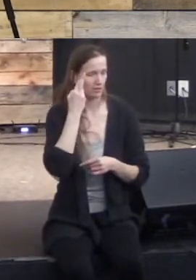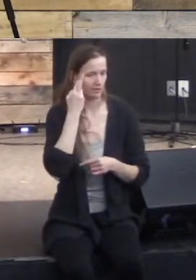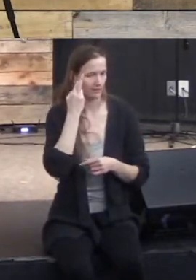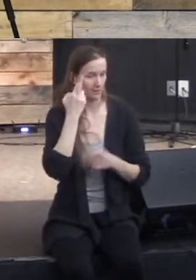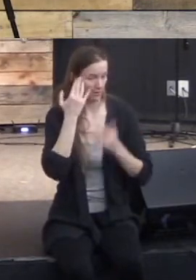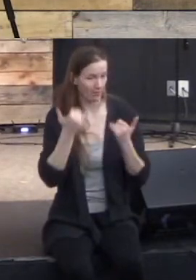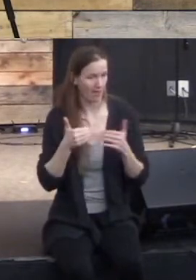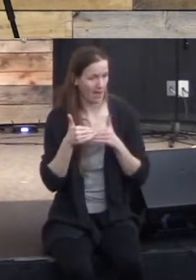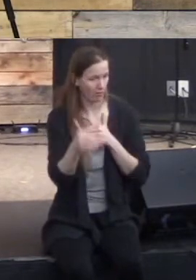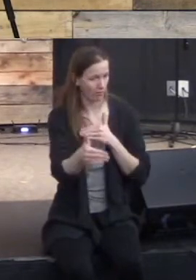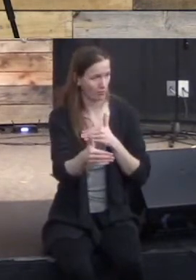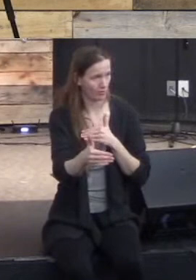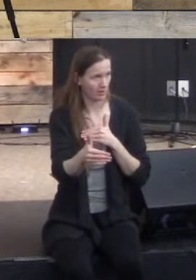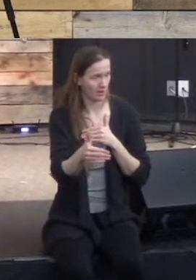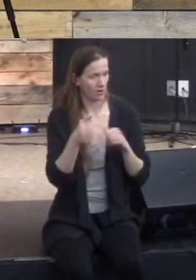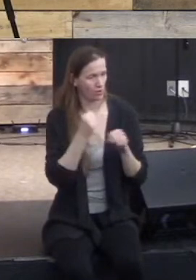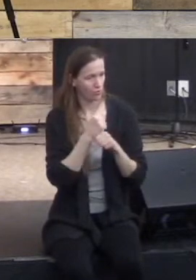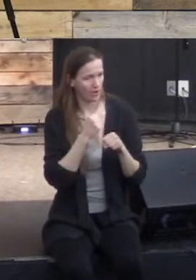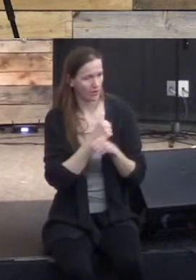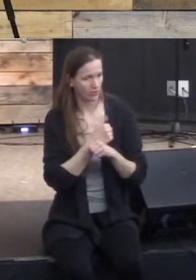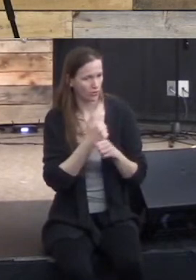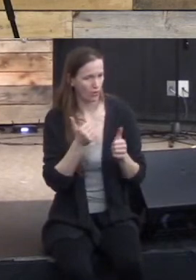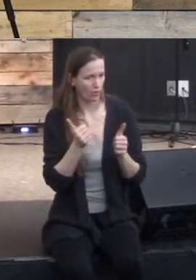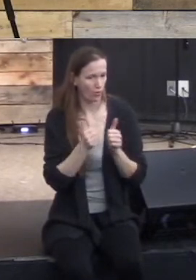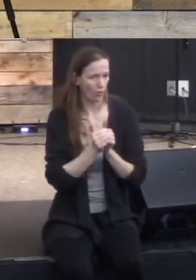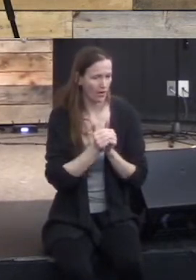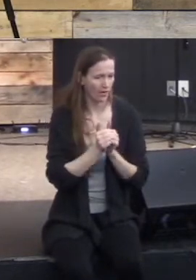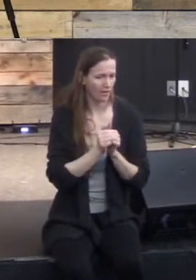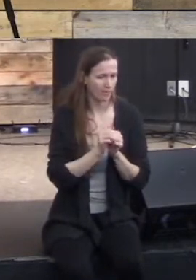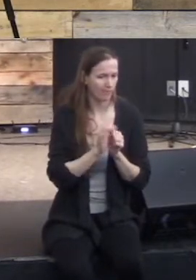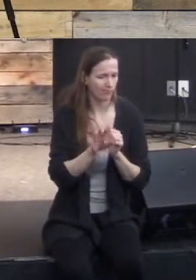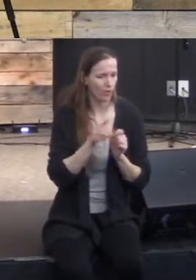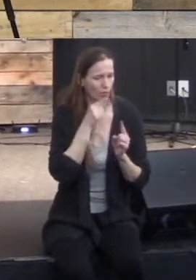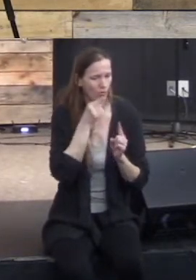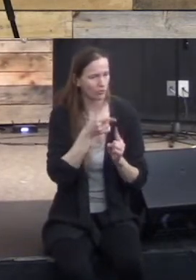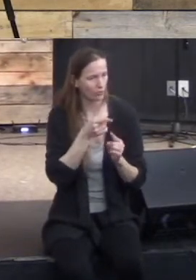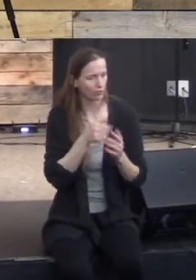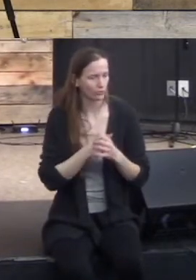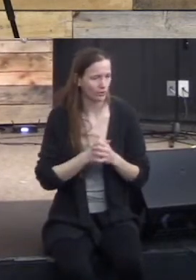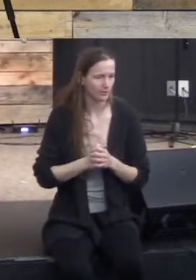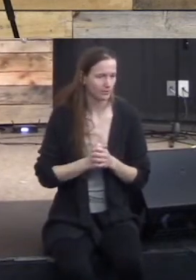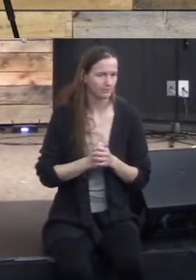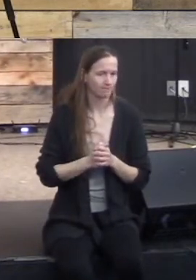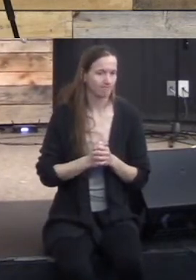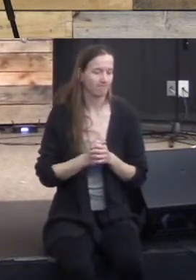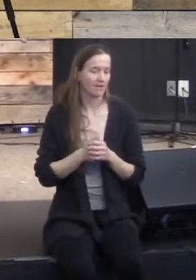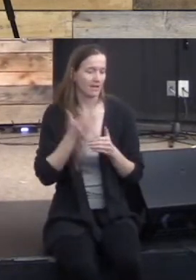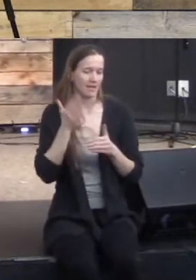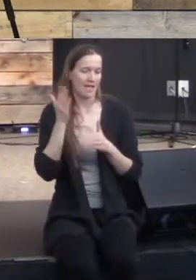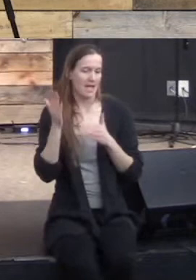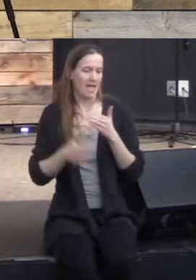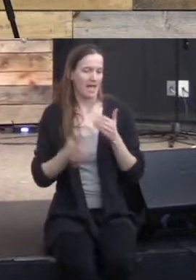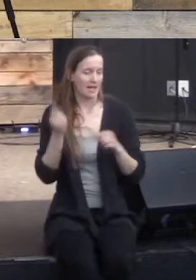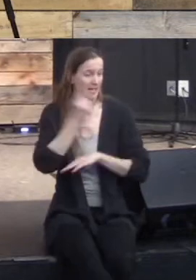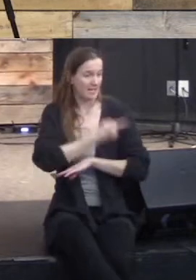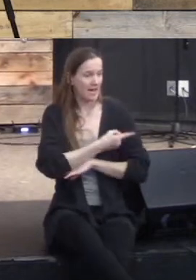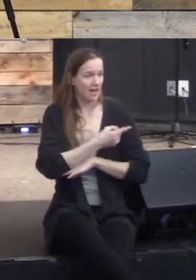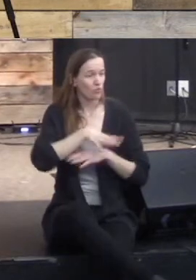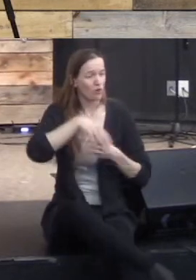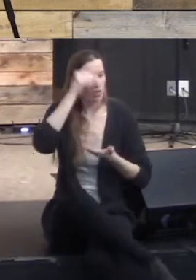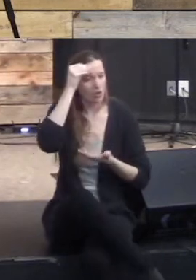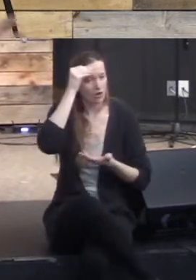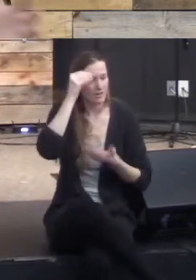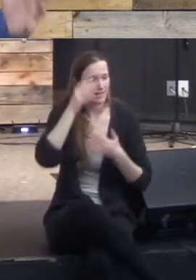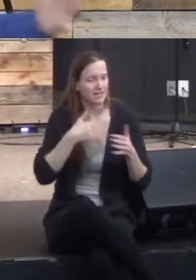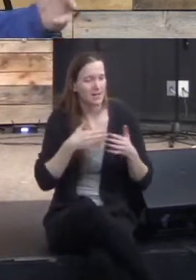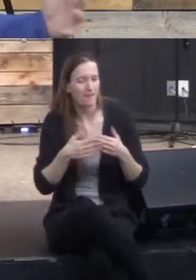From now on, you're going to wrestle with intention. And at the end of the day, you're going to learn that no matter what you choose, I'm going to